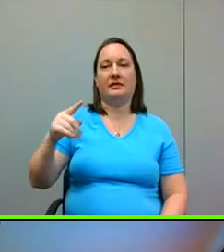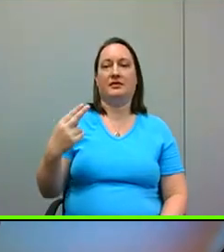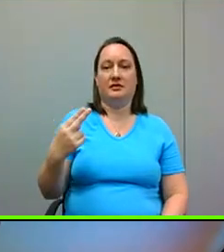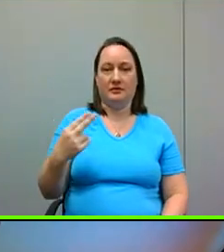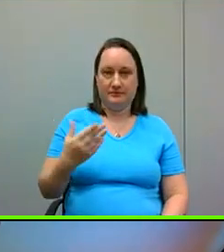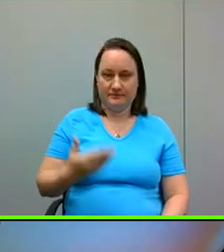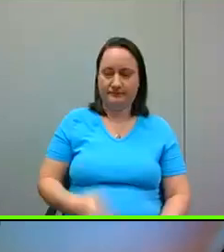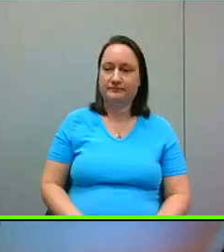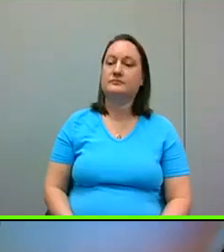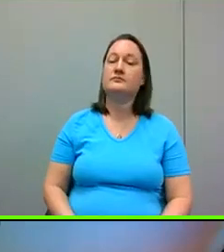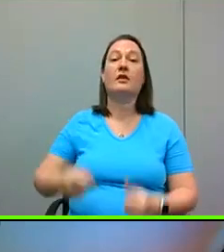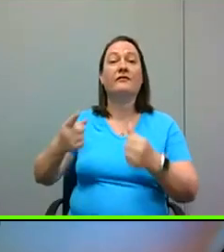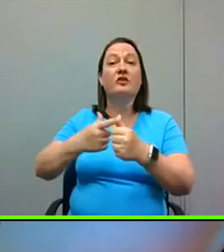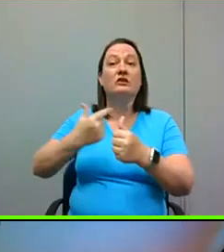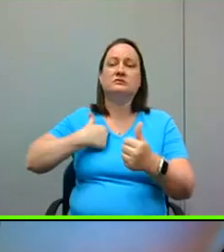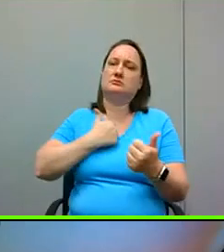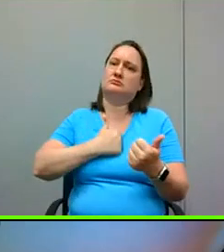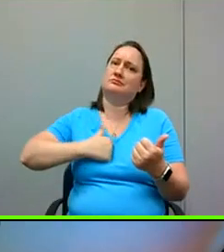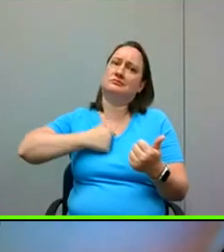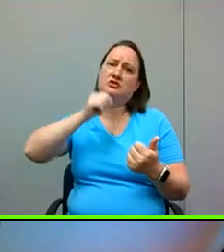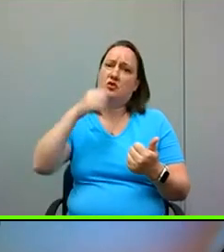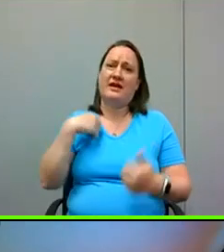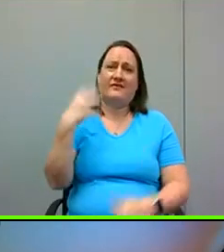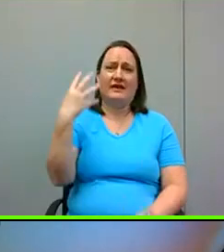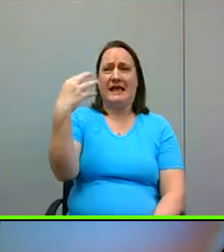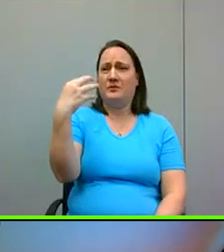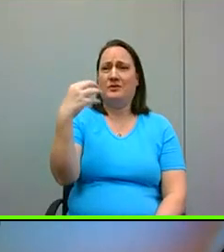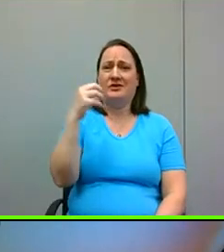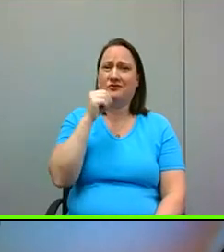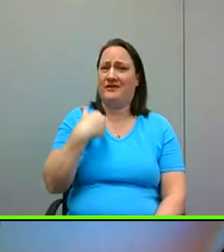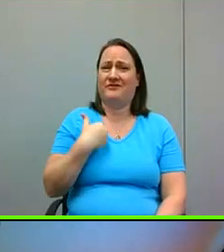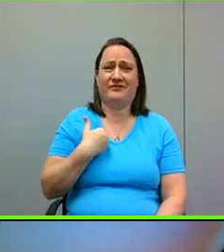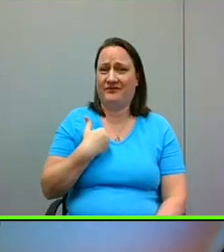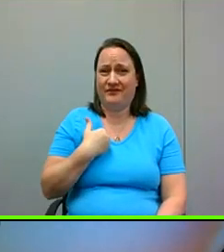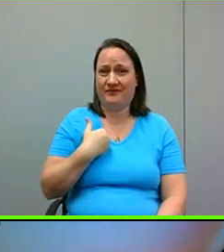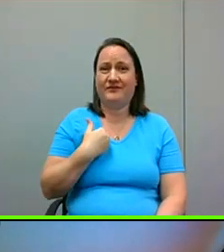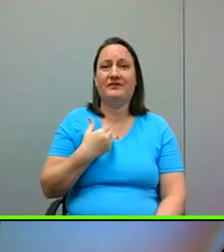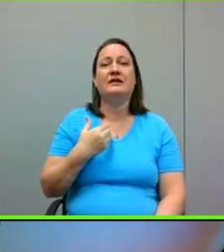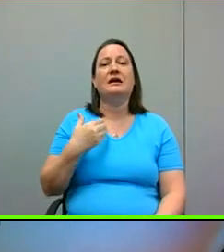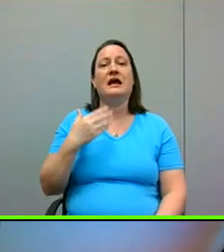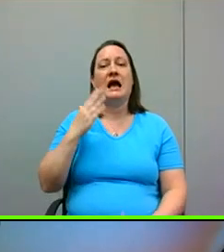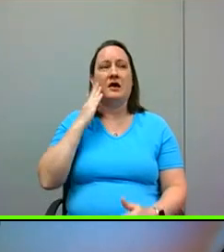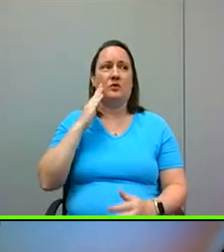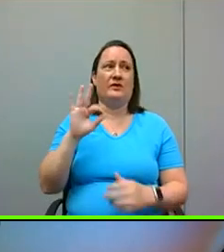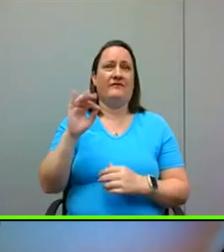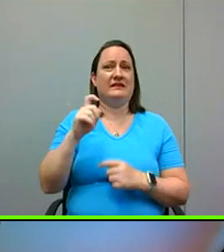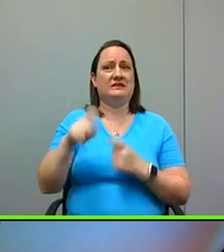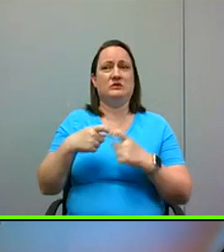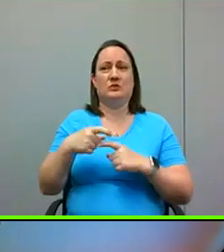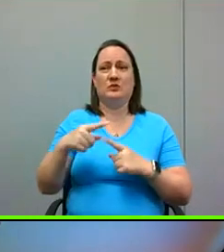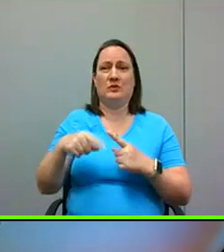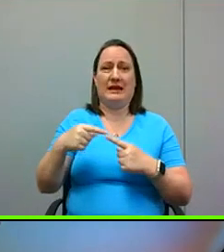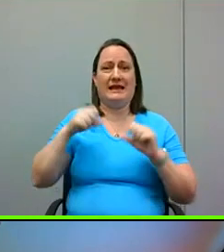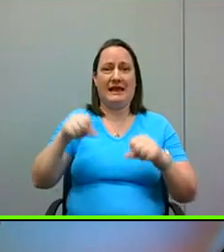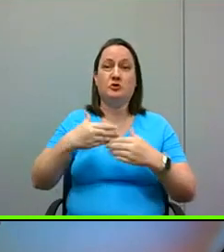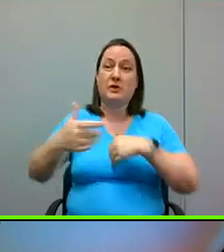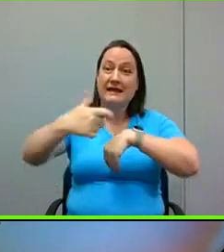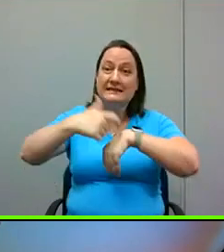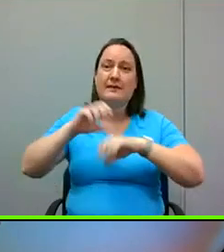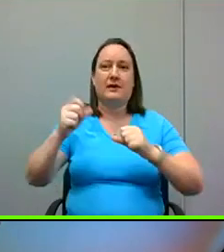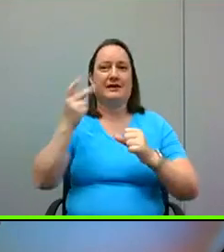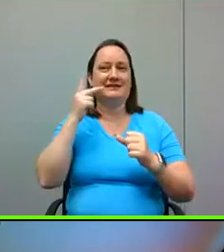Firstly, I apologize for not having a camera. I will get that rectified as soon as I can so we can see each other next